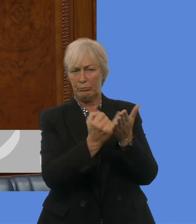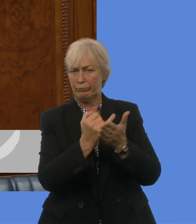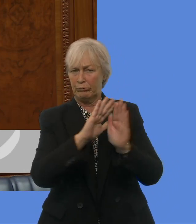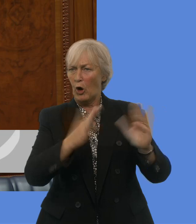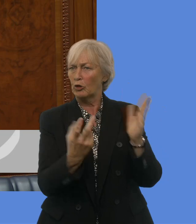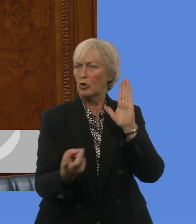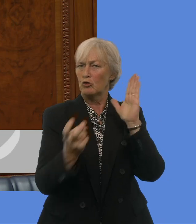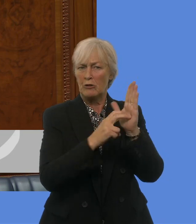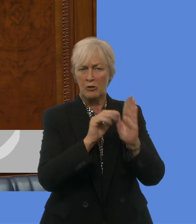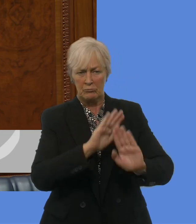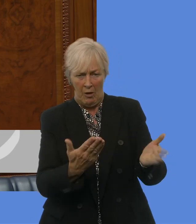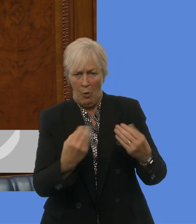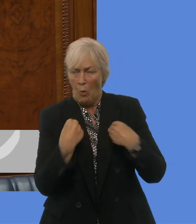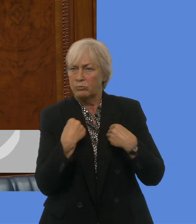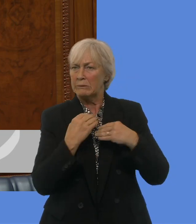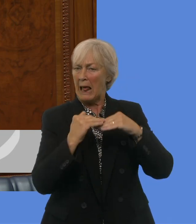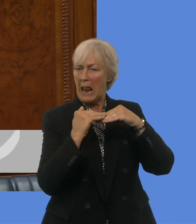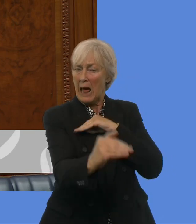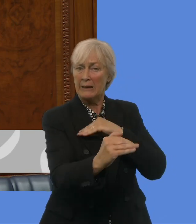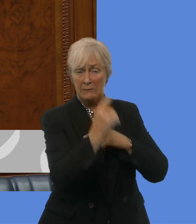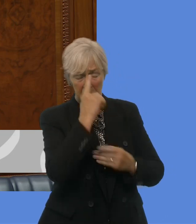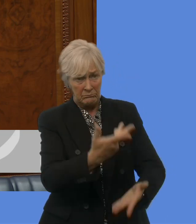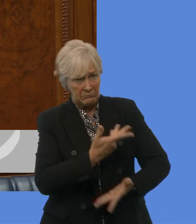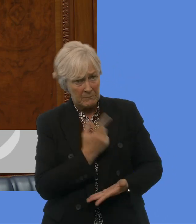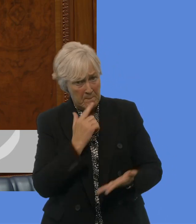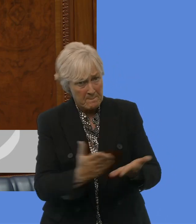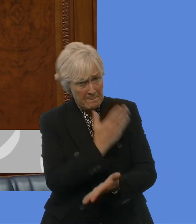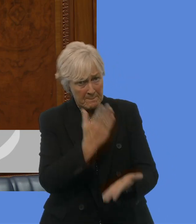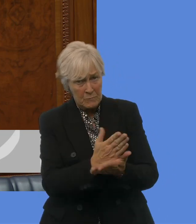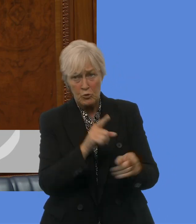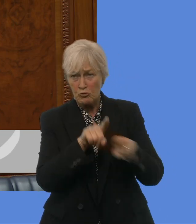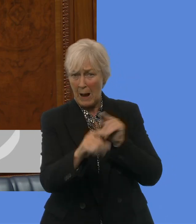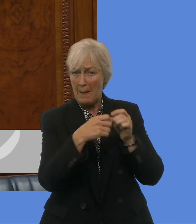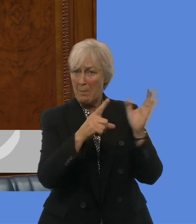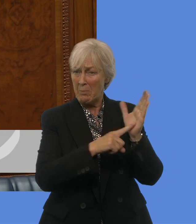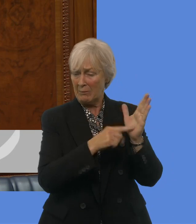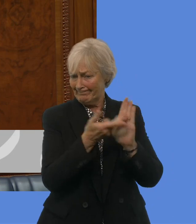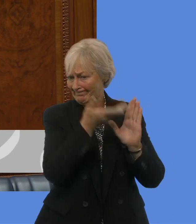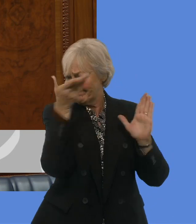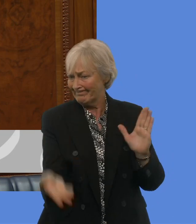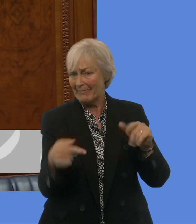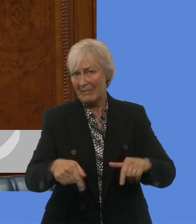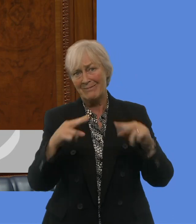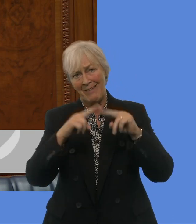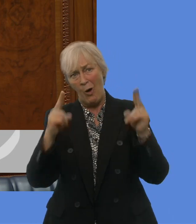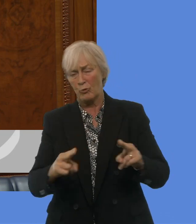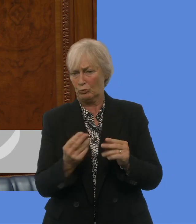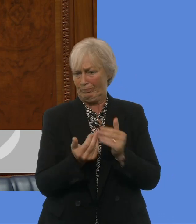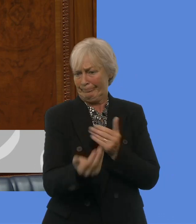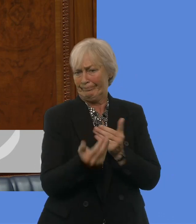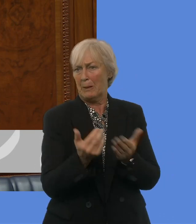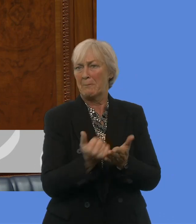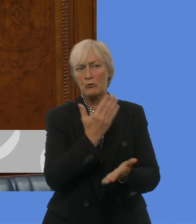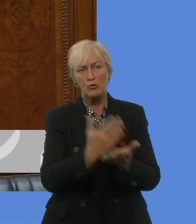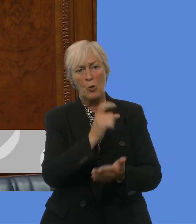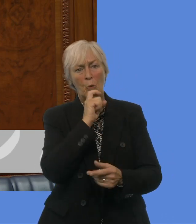and unowned land. Can the Minister give an assurance that he will try to get this bill brought to this House as soon as possible to ensure residents not only in